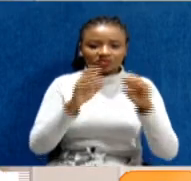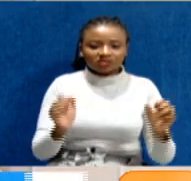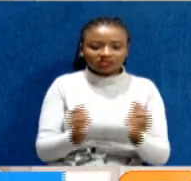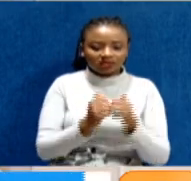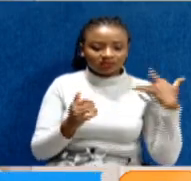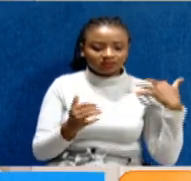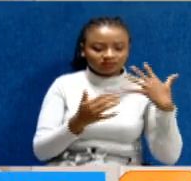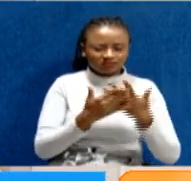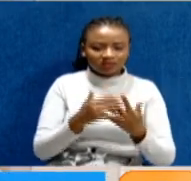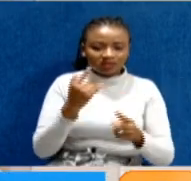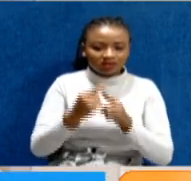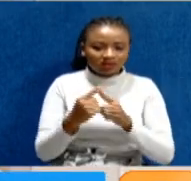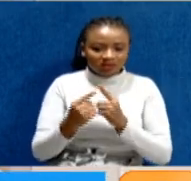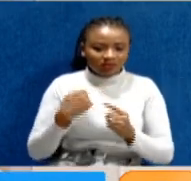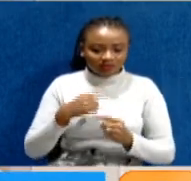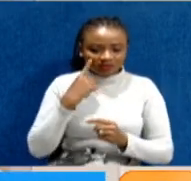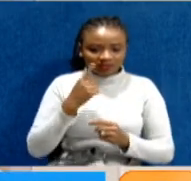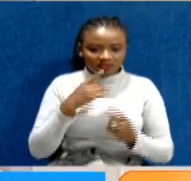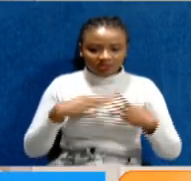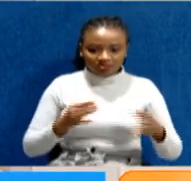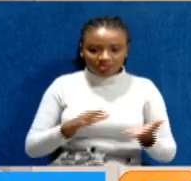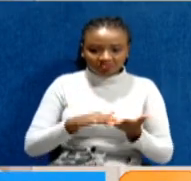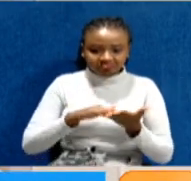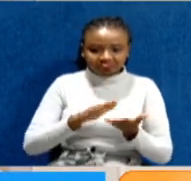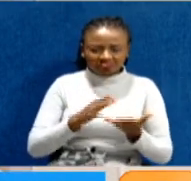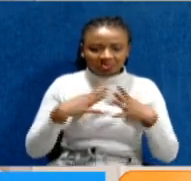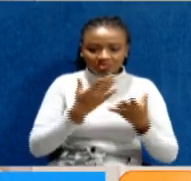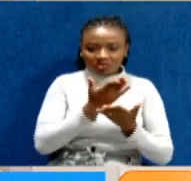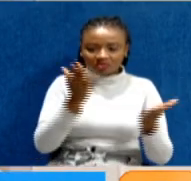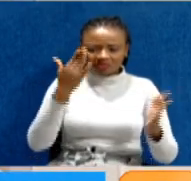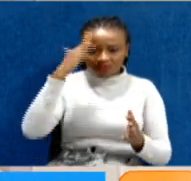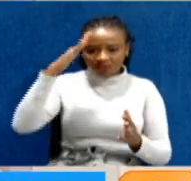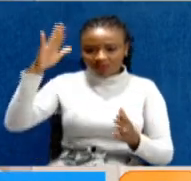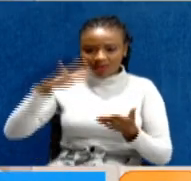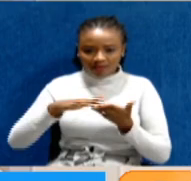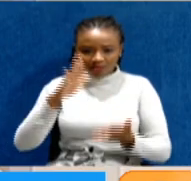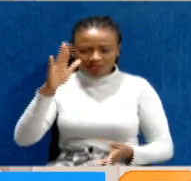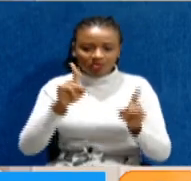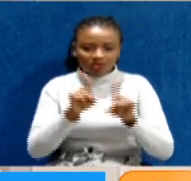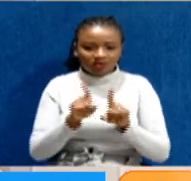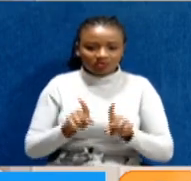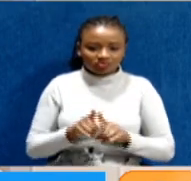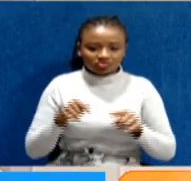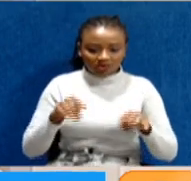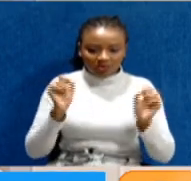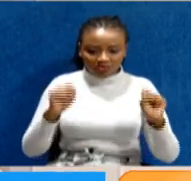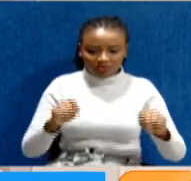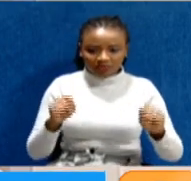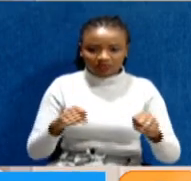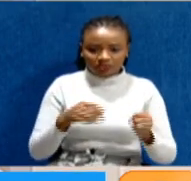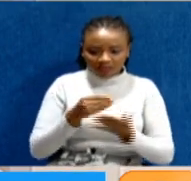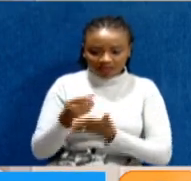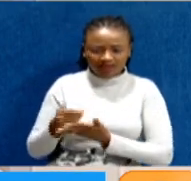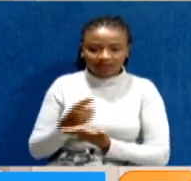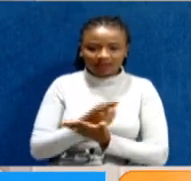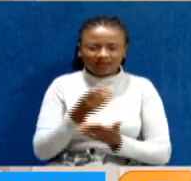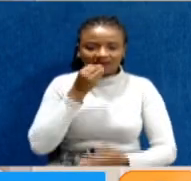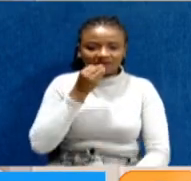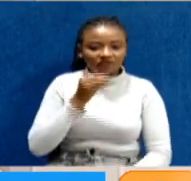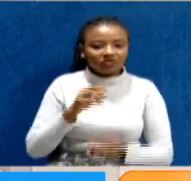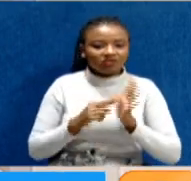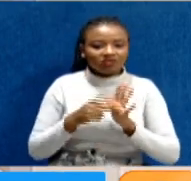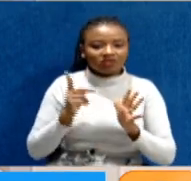there is a growing trend that consumers are more aware, consumers are more willing and are more able to purchase this organic food. So we are saying